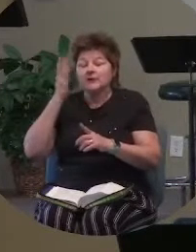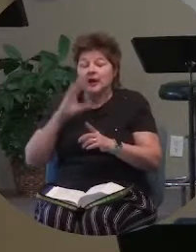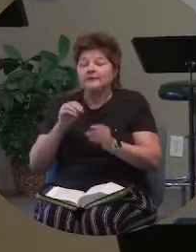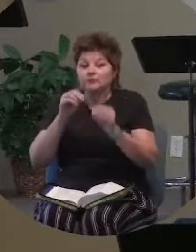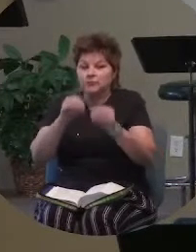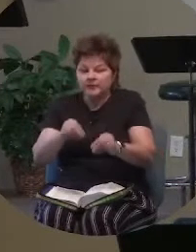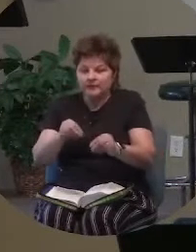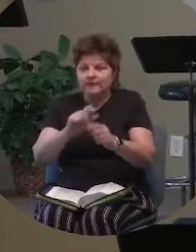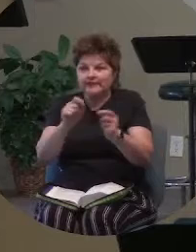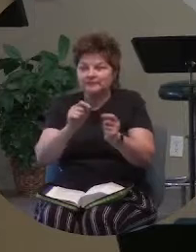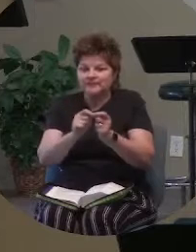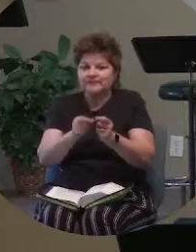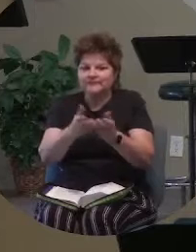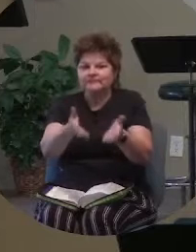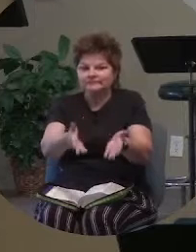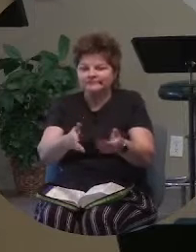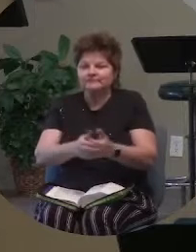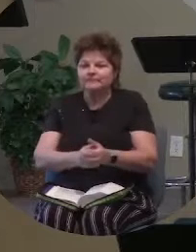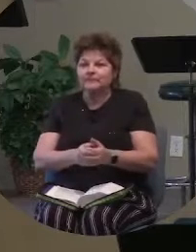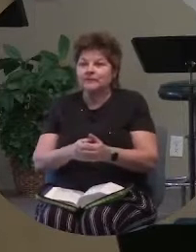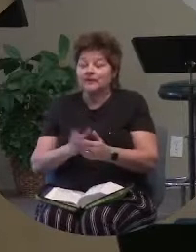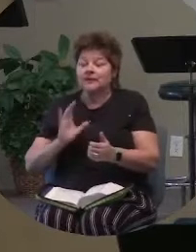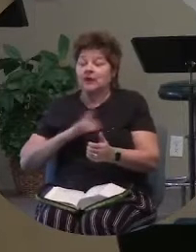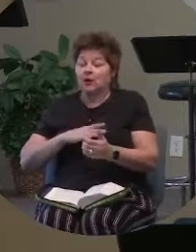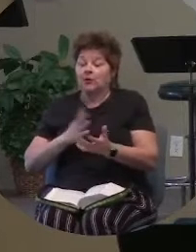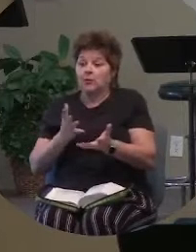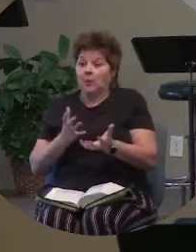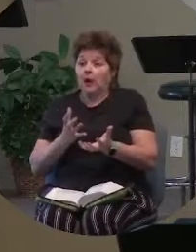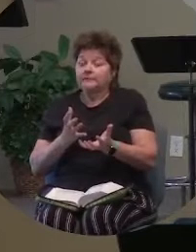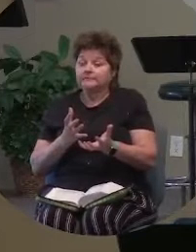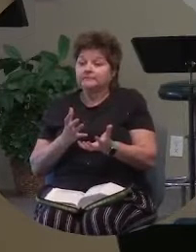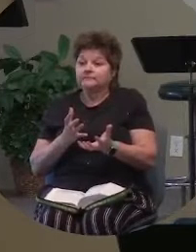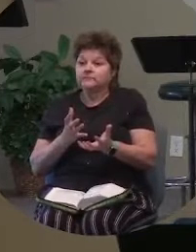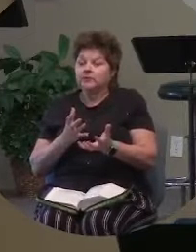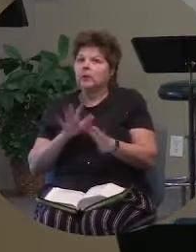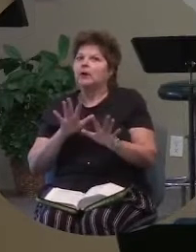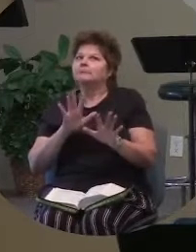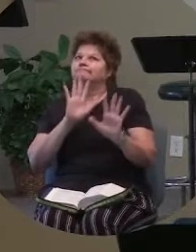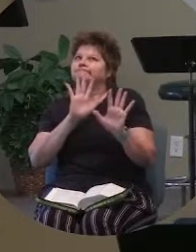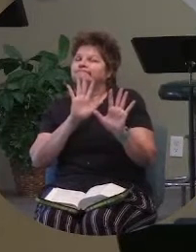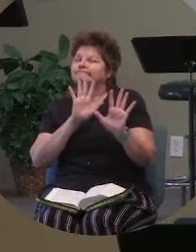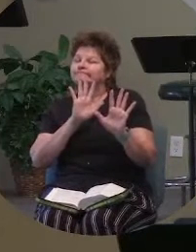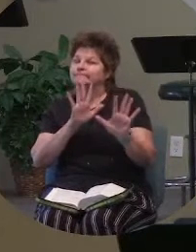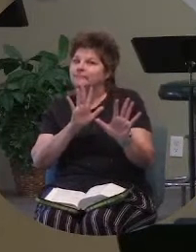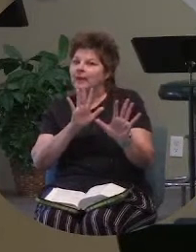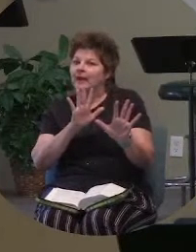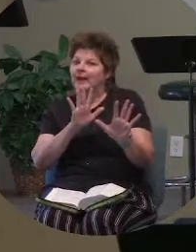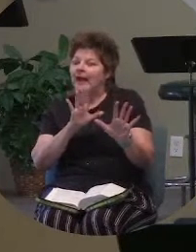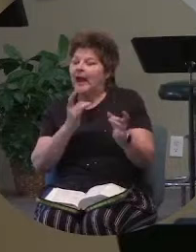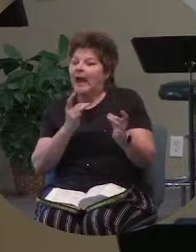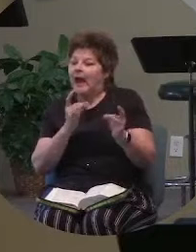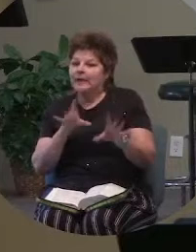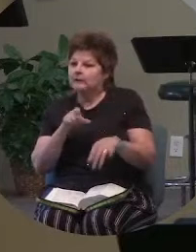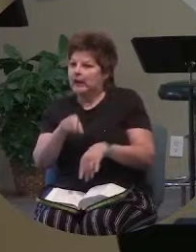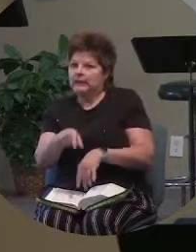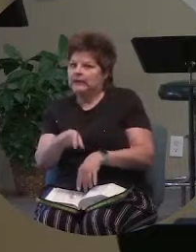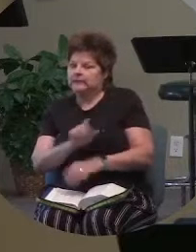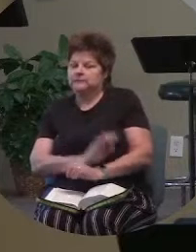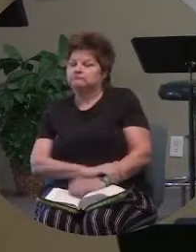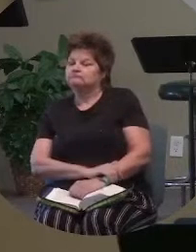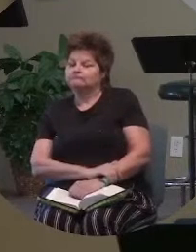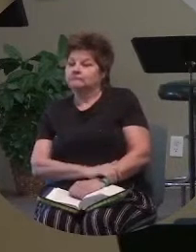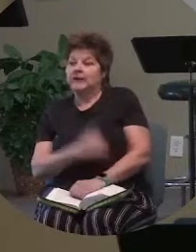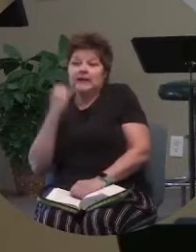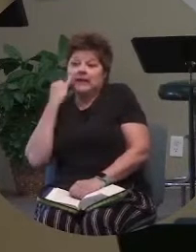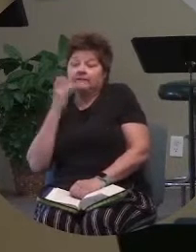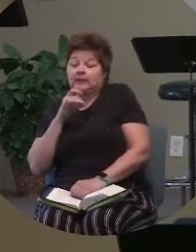placing you. And our want to is to, well, hold it. I don't like this. And if